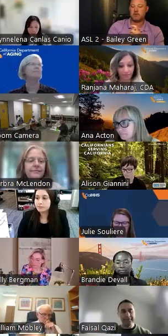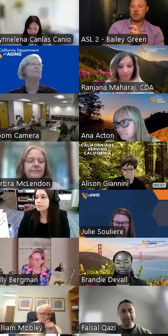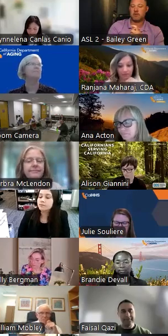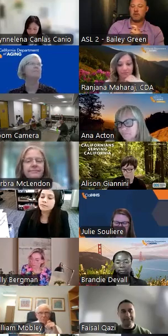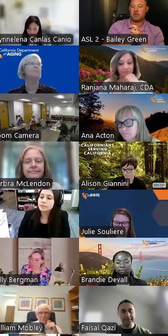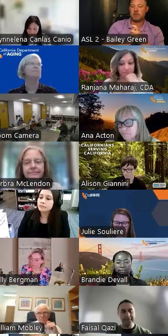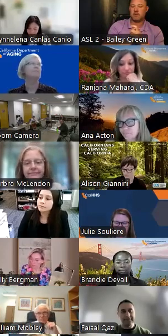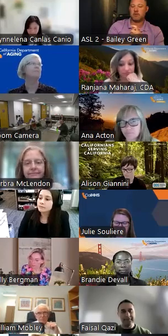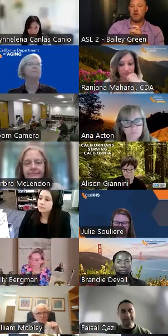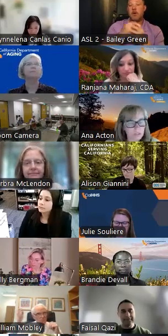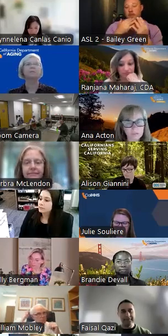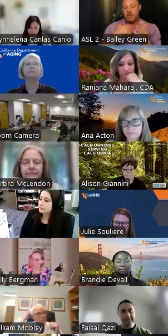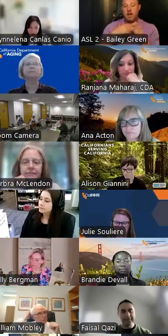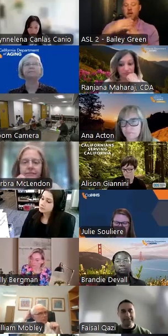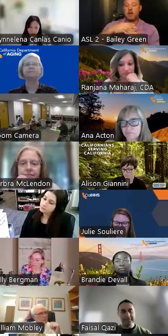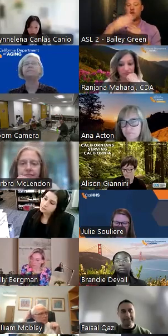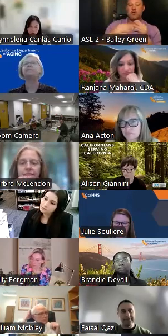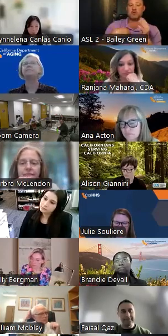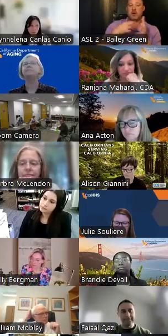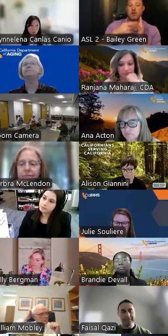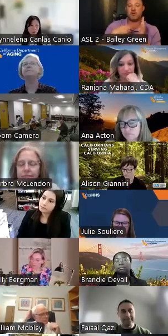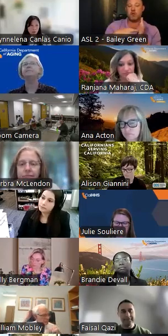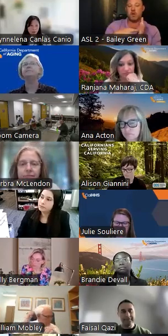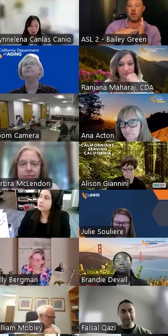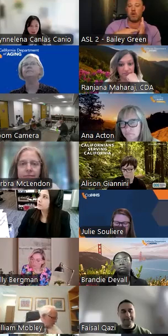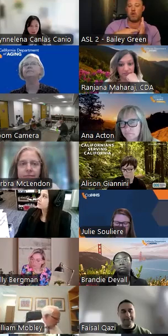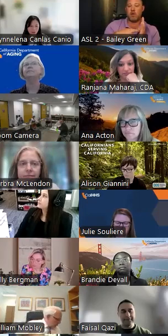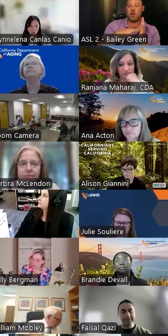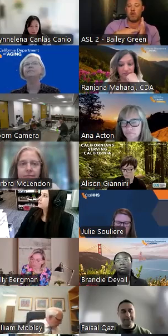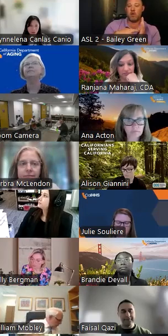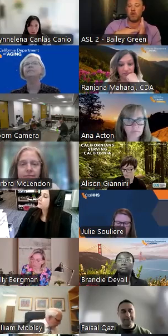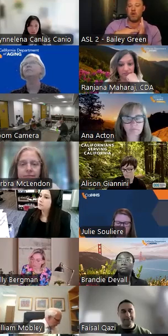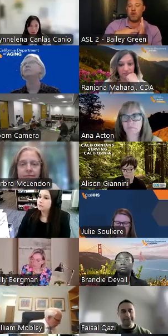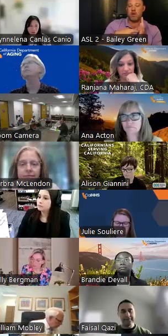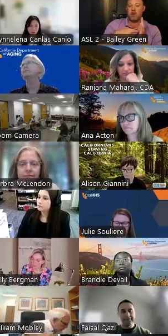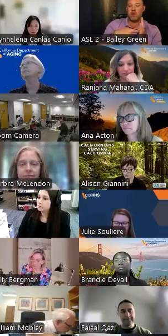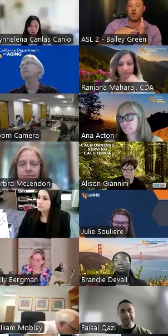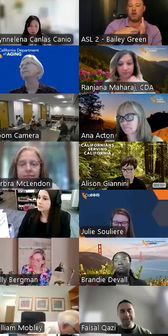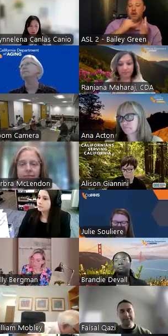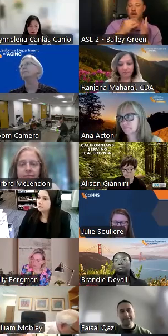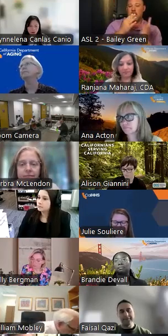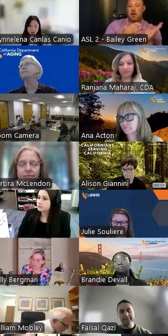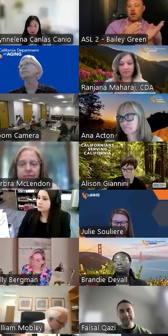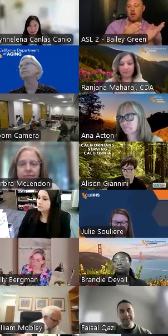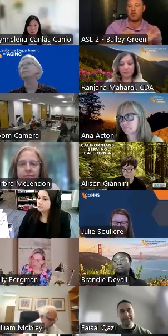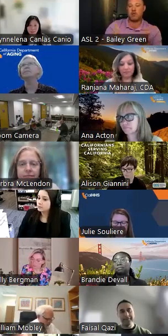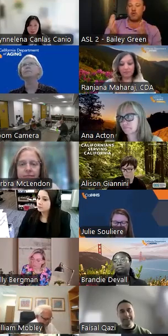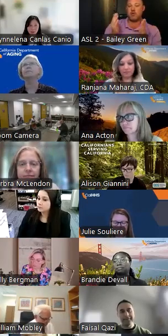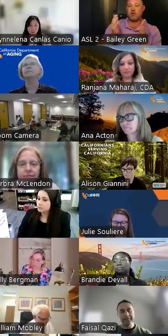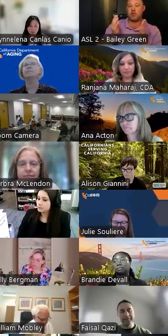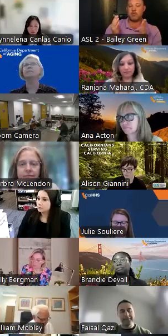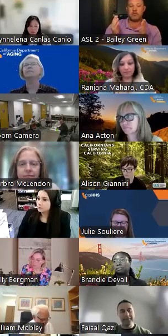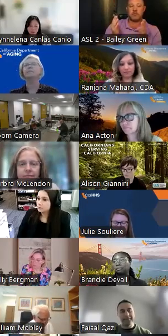I think that concludes our roll call. We will now move on to our